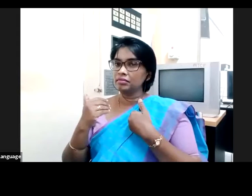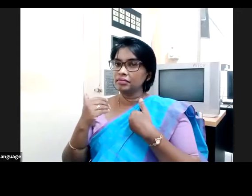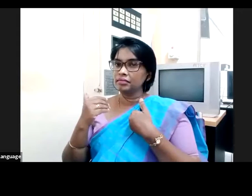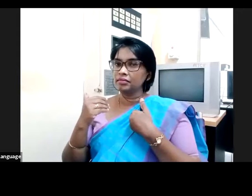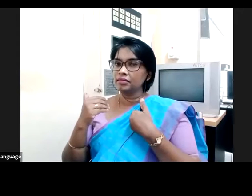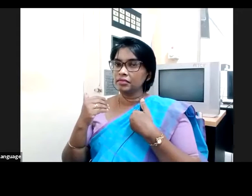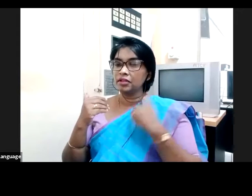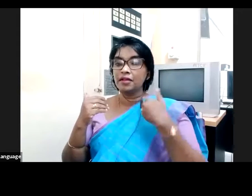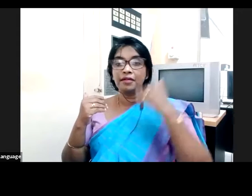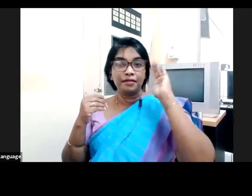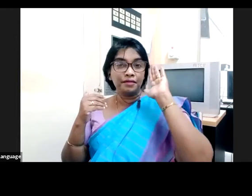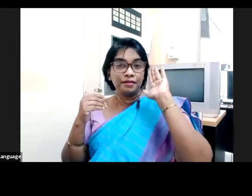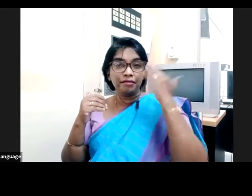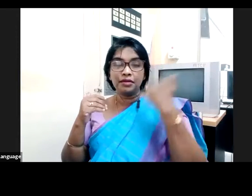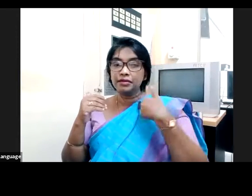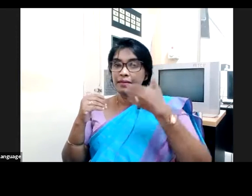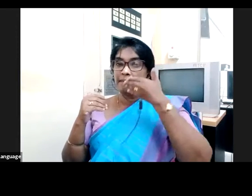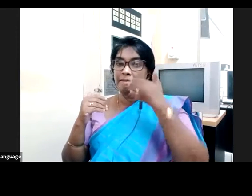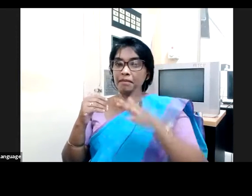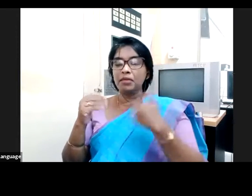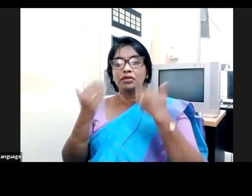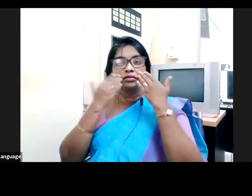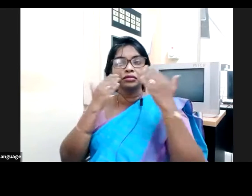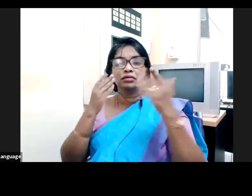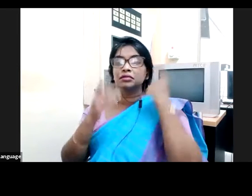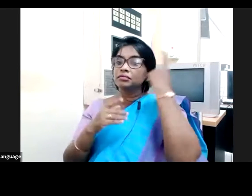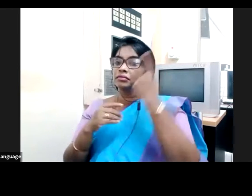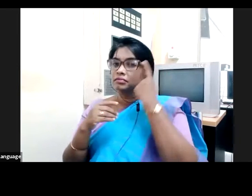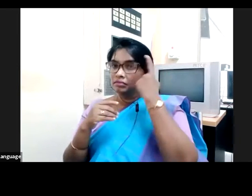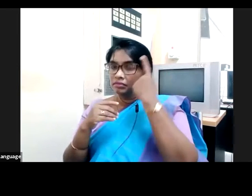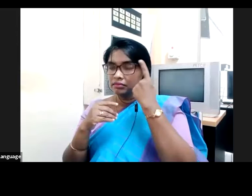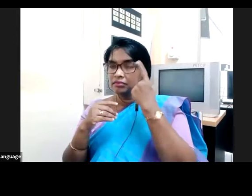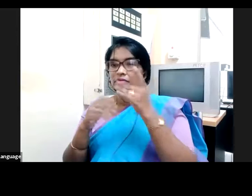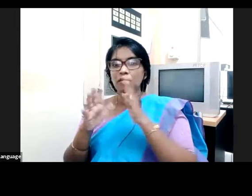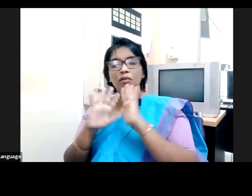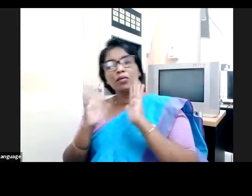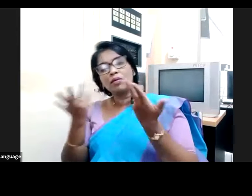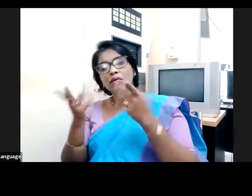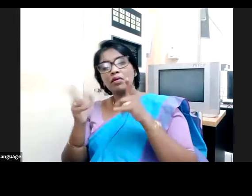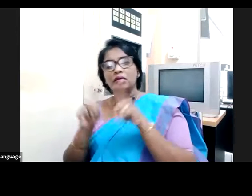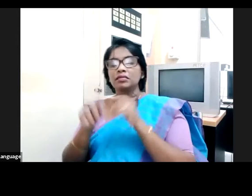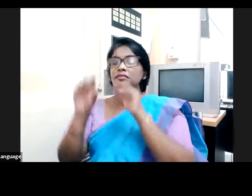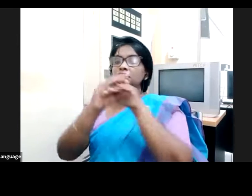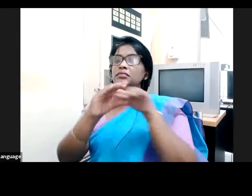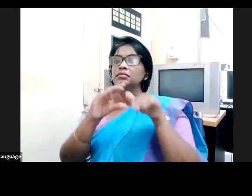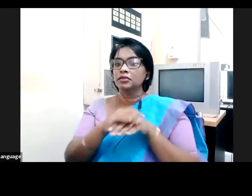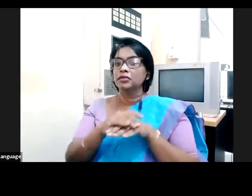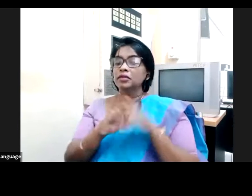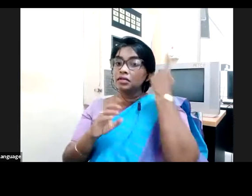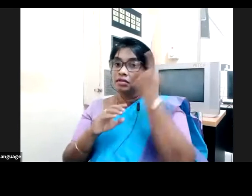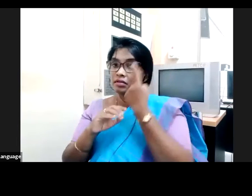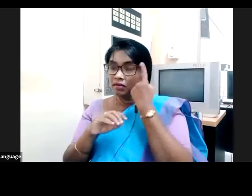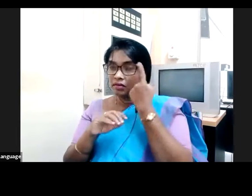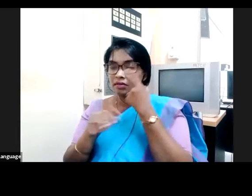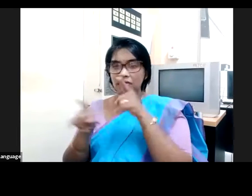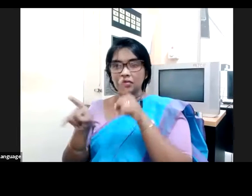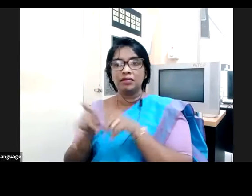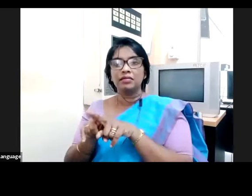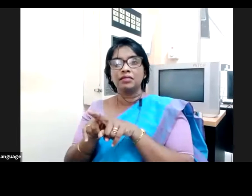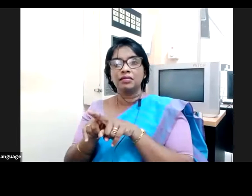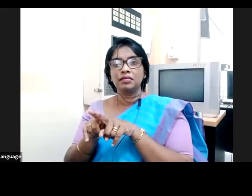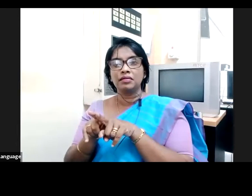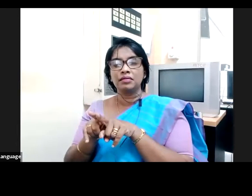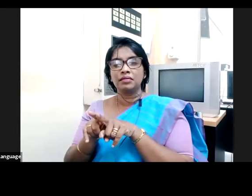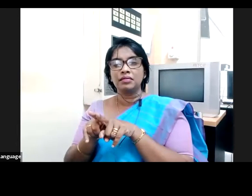is important at the highest level of the organizations as well, if we are to build resilience. Because the